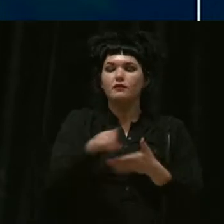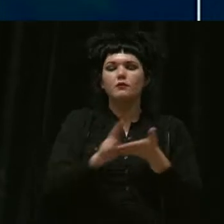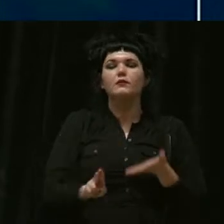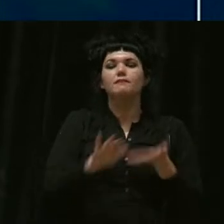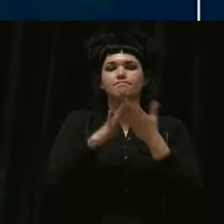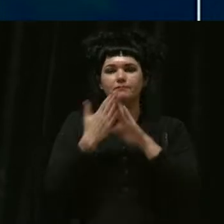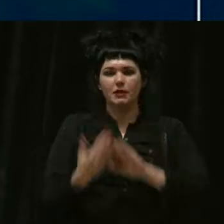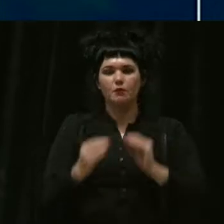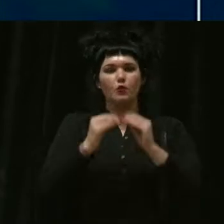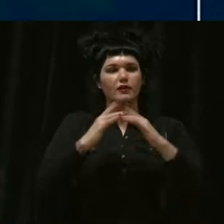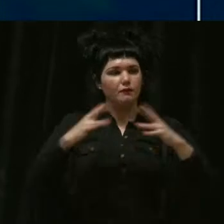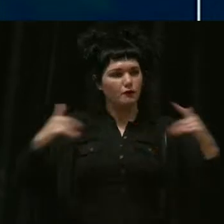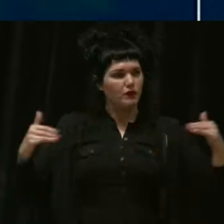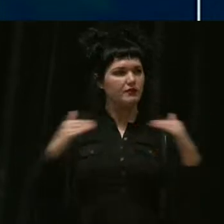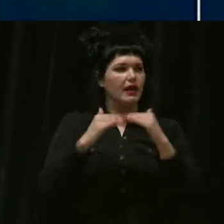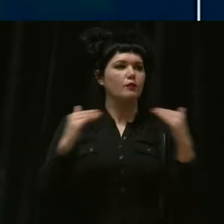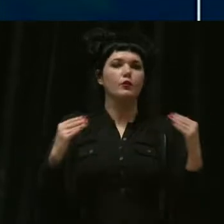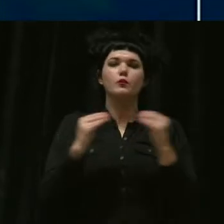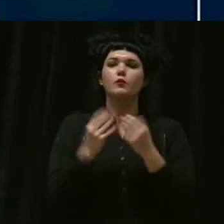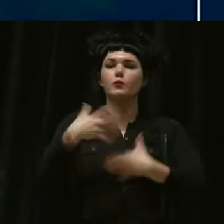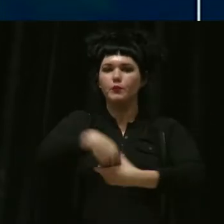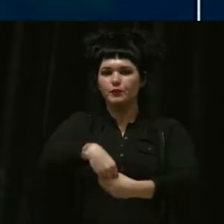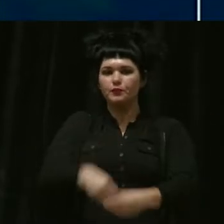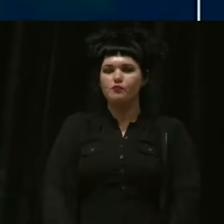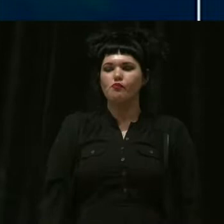more equitable, and more inclusive.